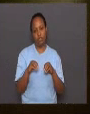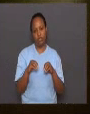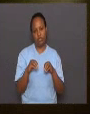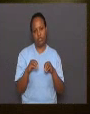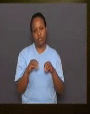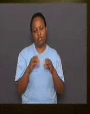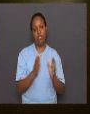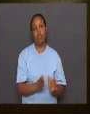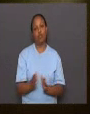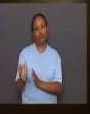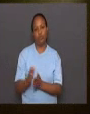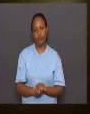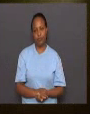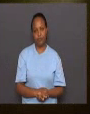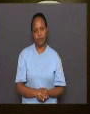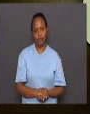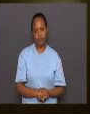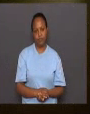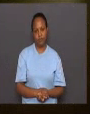Students, let's get ready.